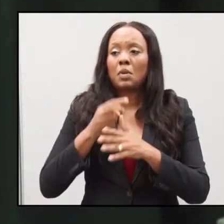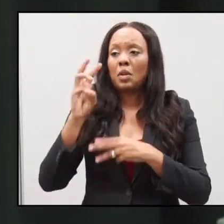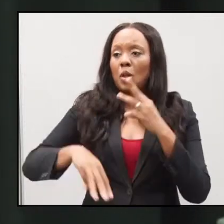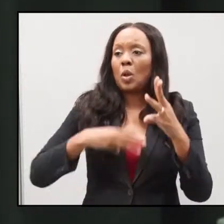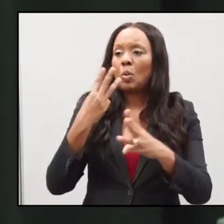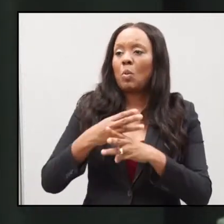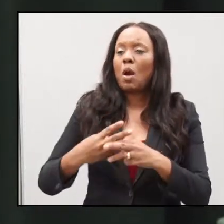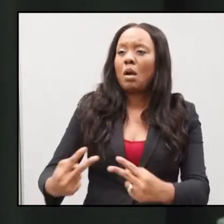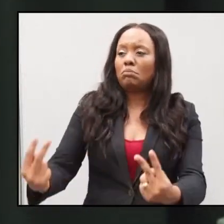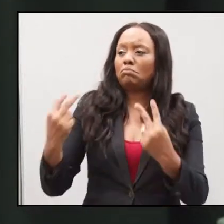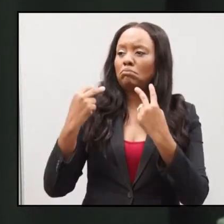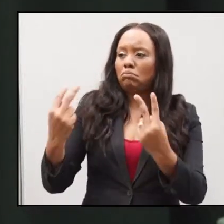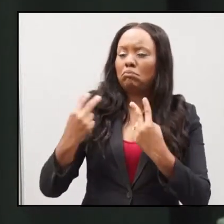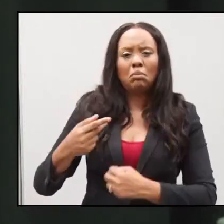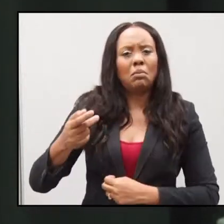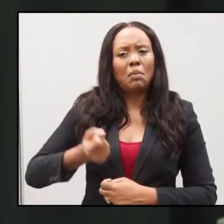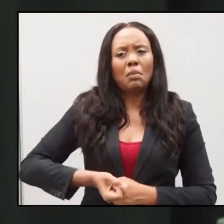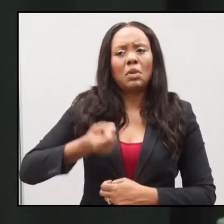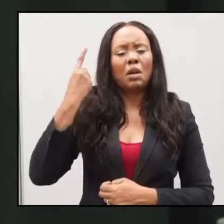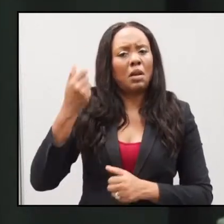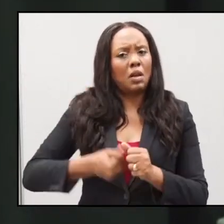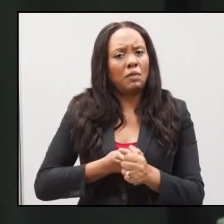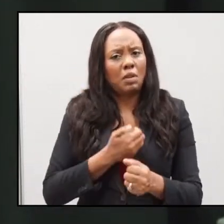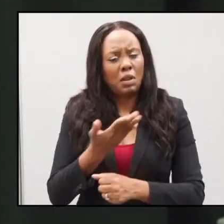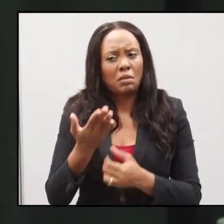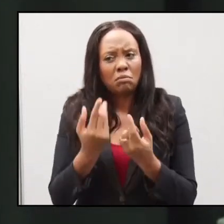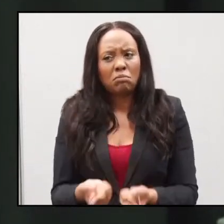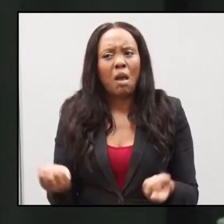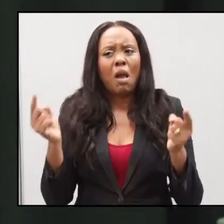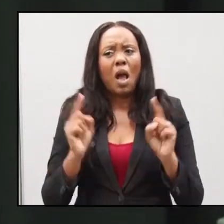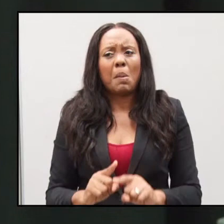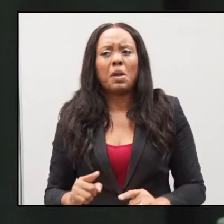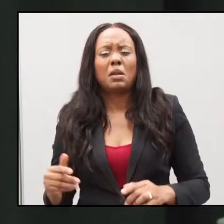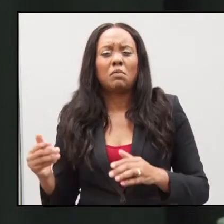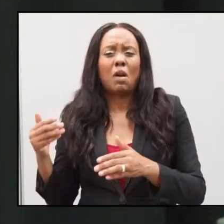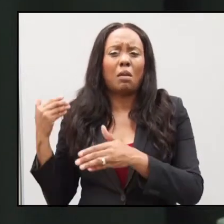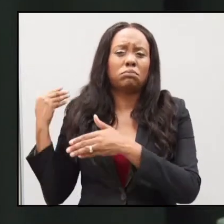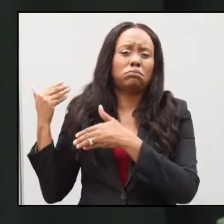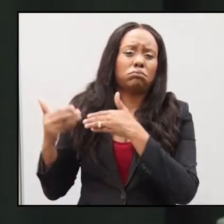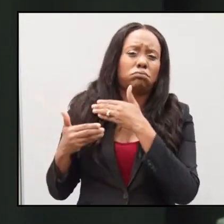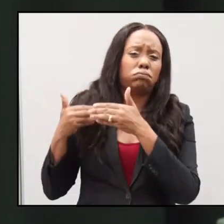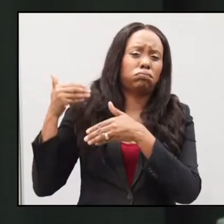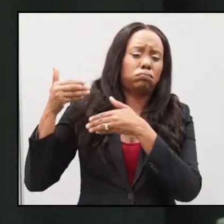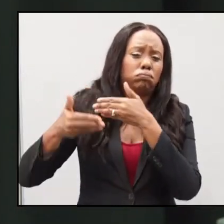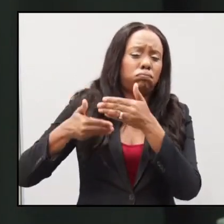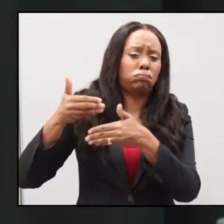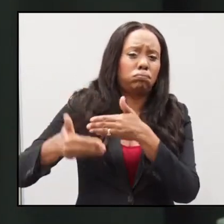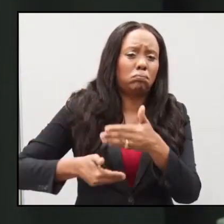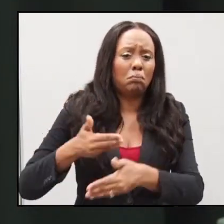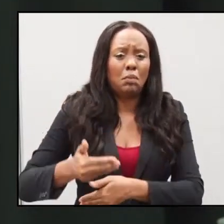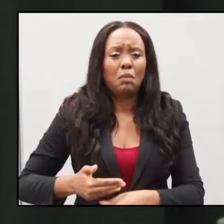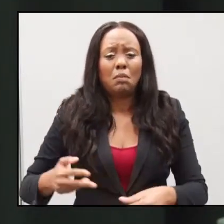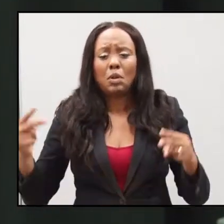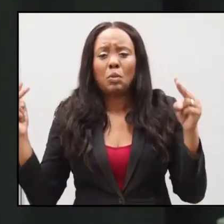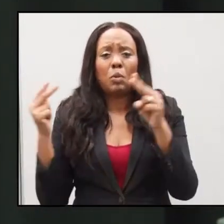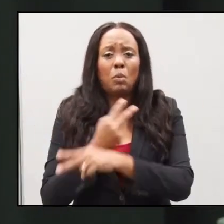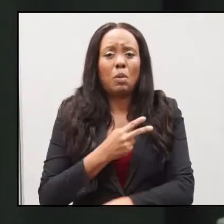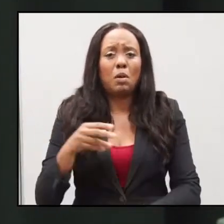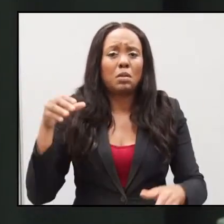what transpired for centuries in what is still, in my view, the worst crime against